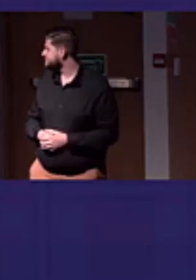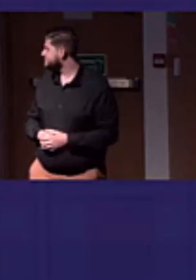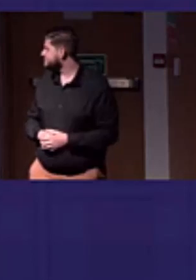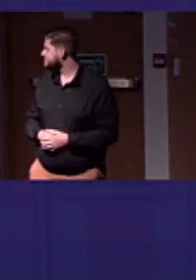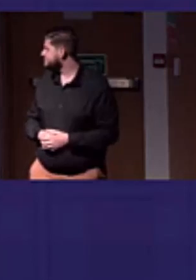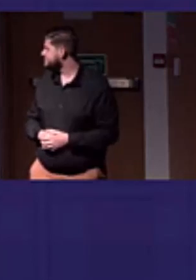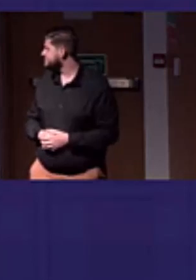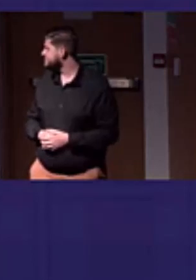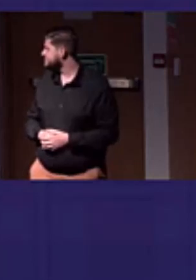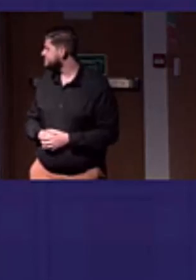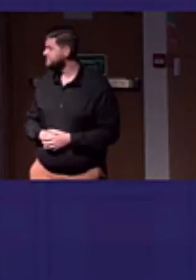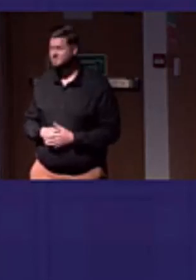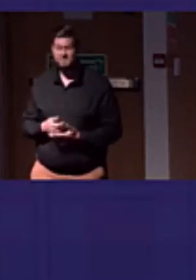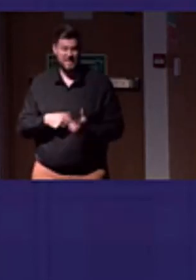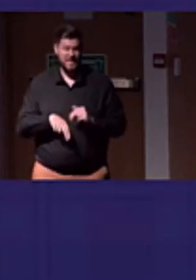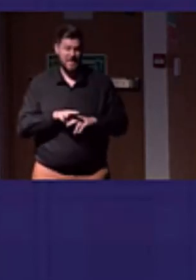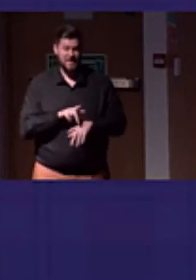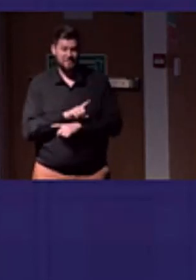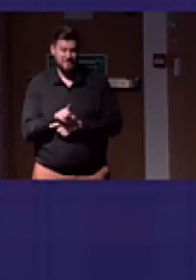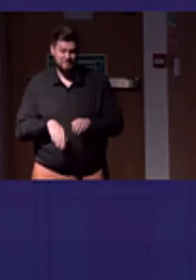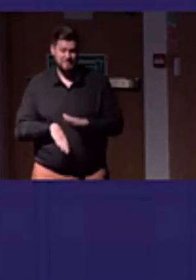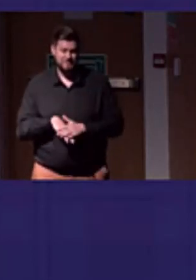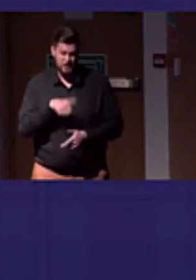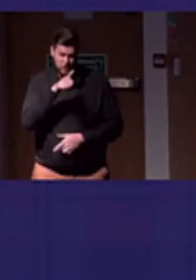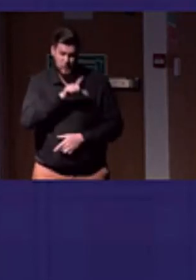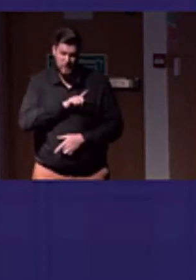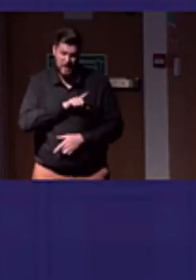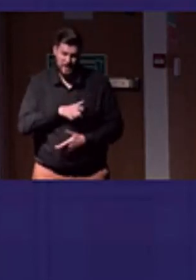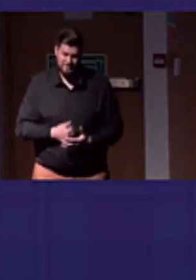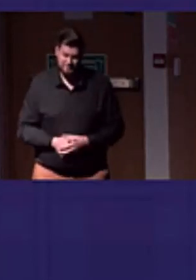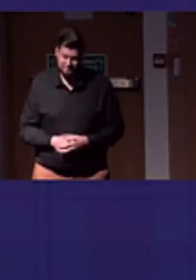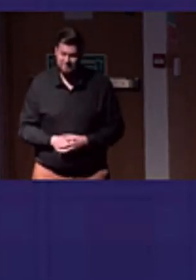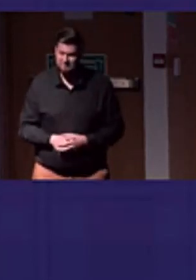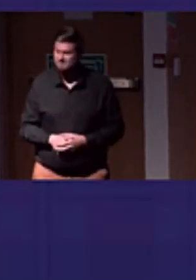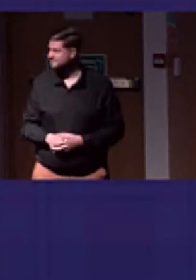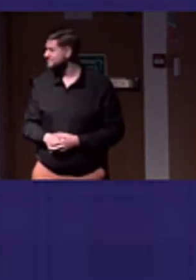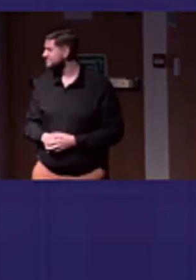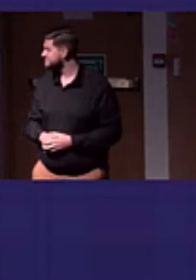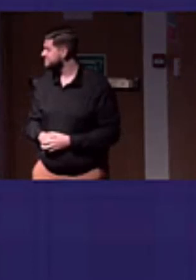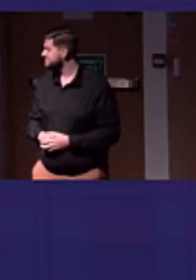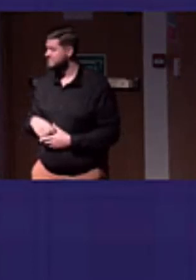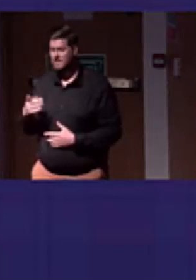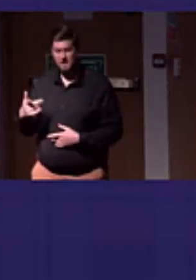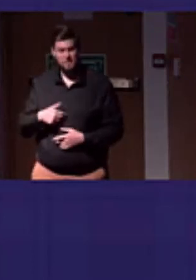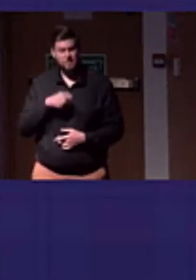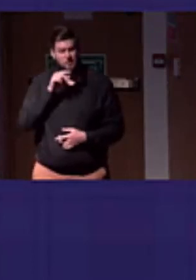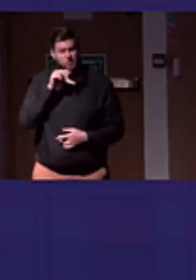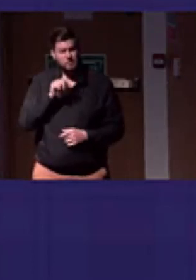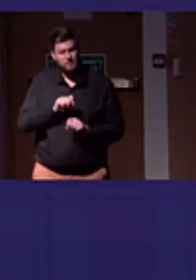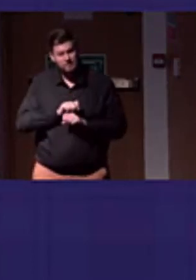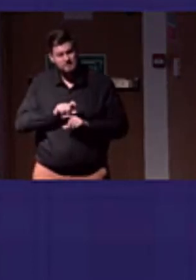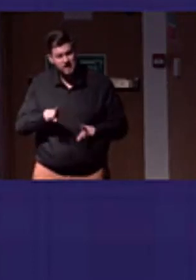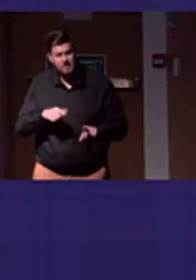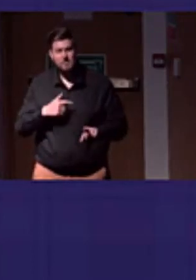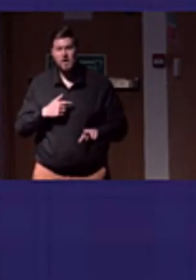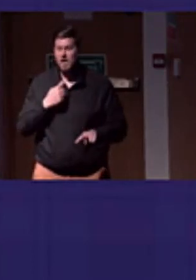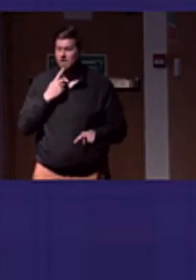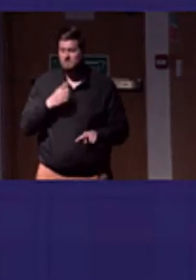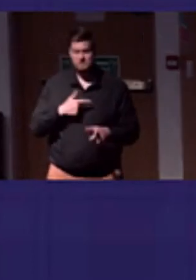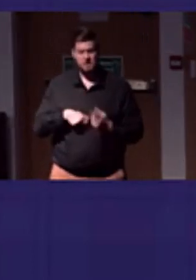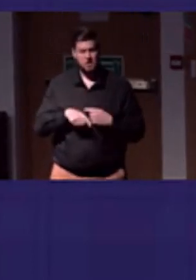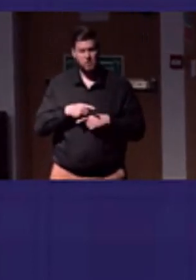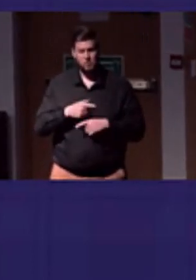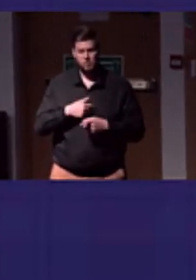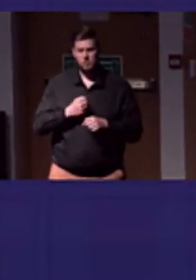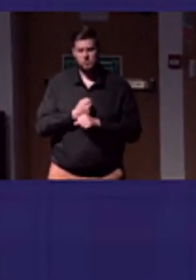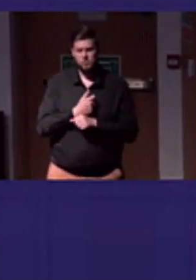When I'm fired, you know why, because I'm telling you all the shit. Okay. So I sent this tweet out saying we are doing async work.